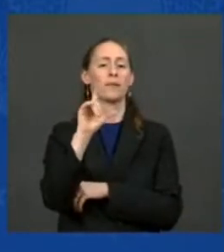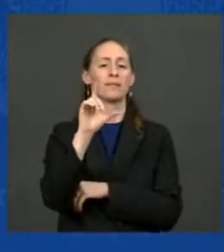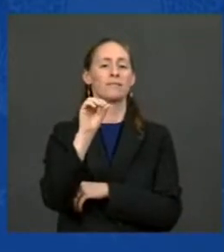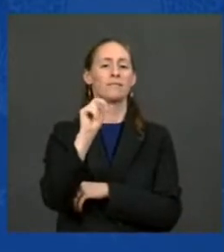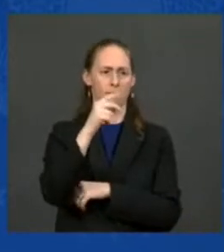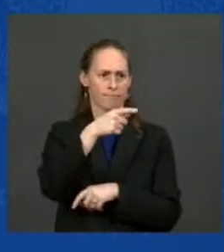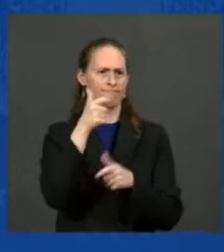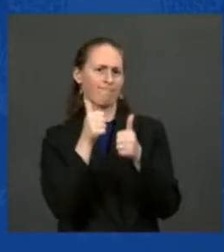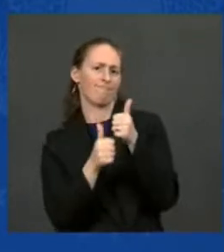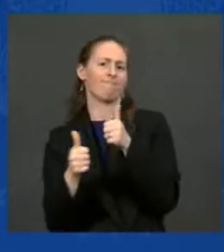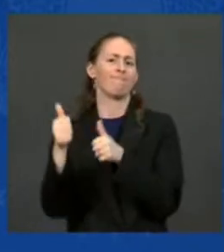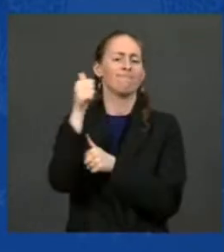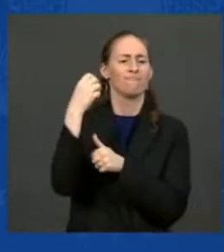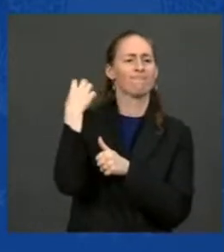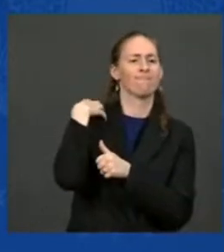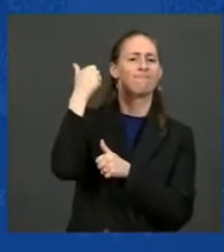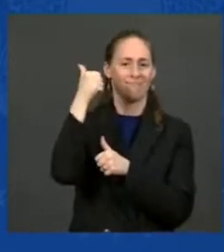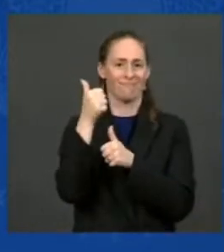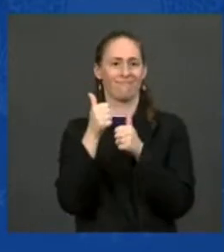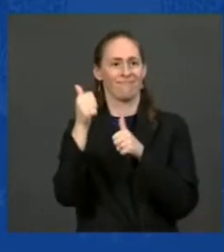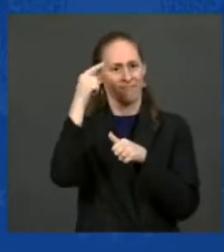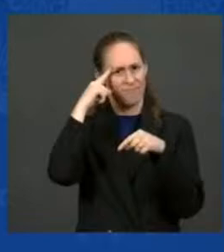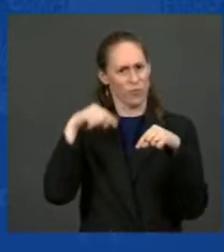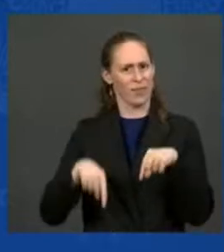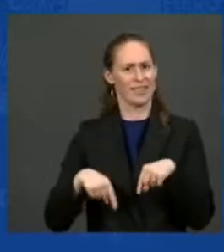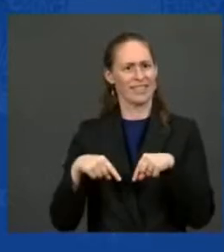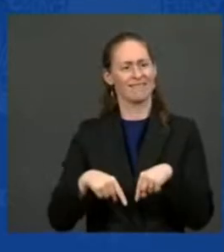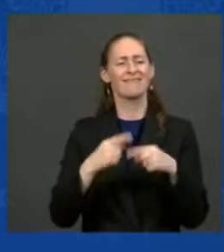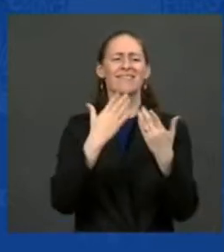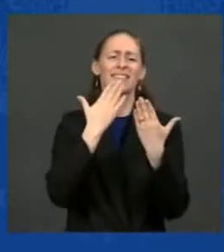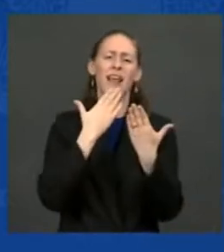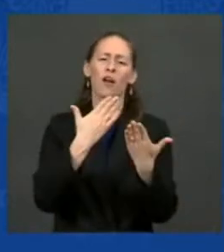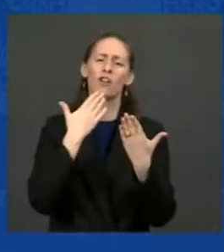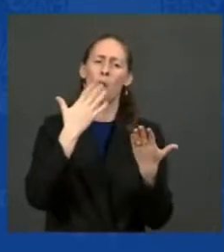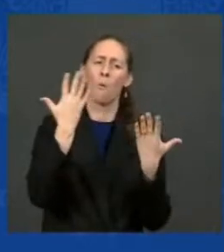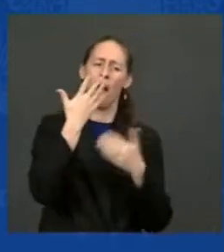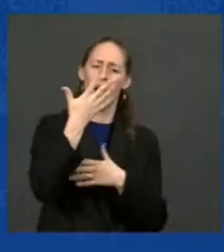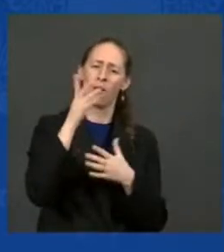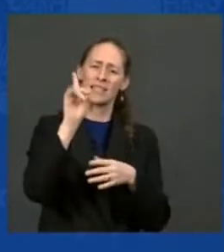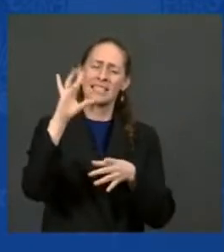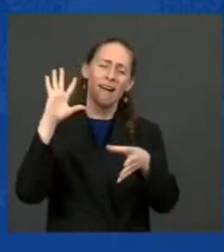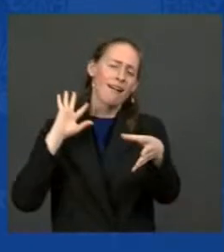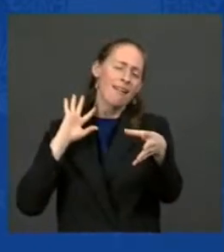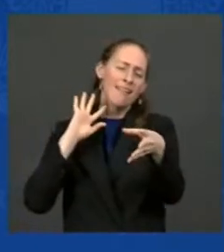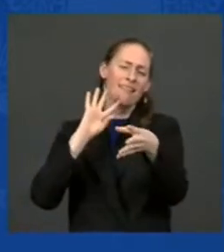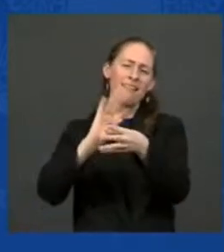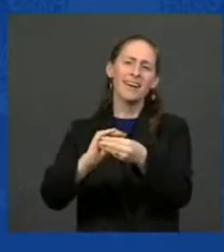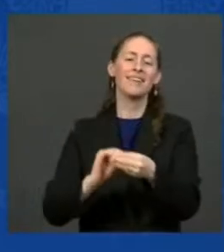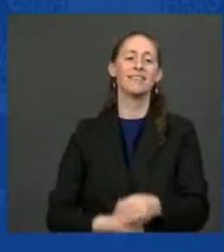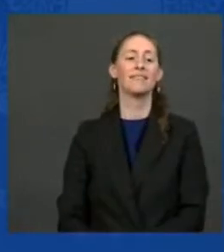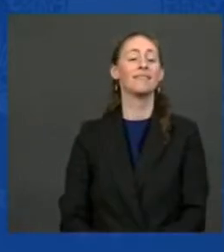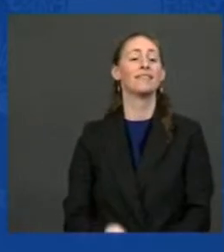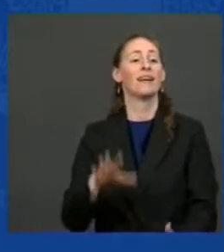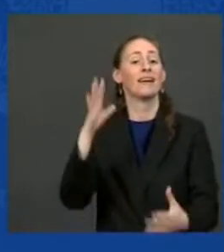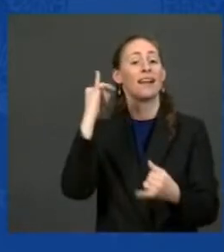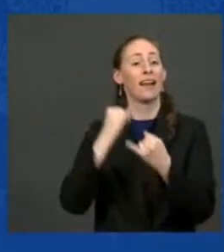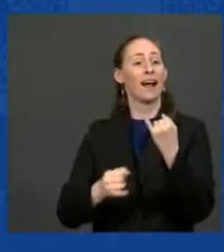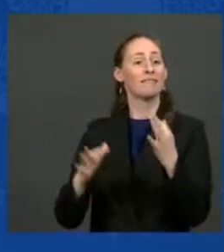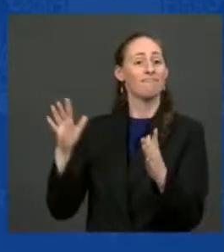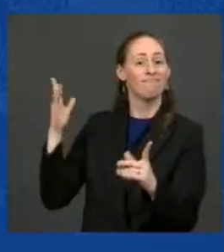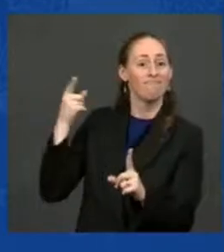is also tremendously important. And Richard, thank you for all that you do as well in this. And lastly, events like this don't